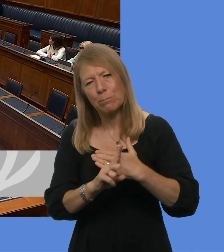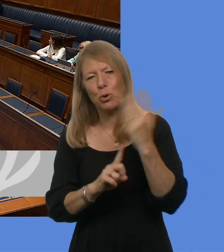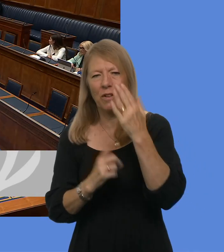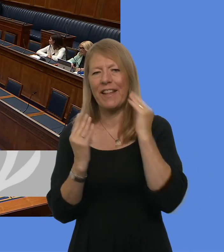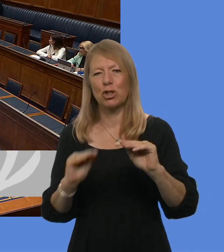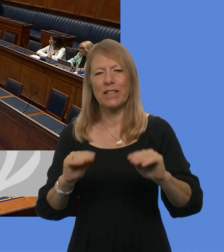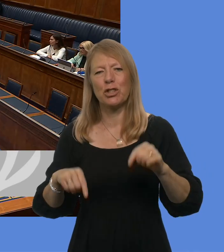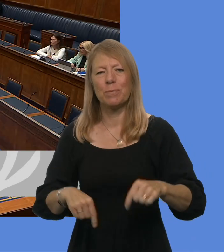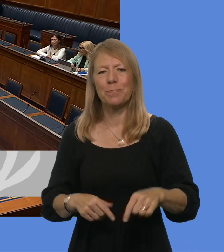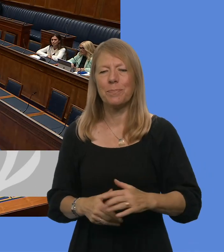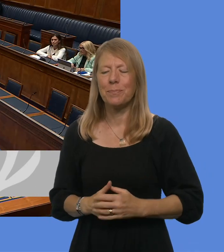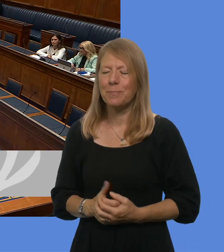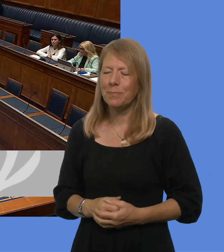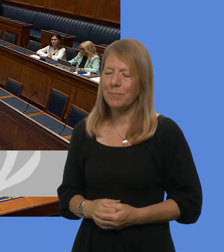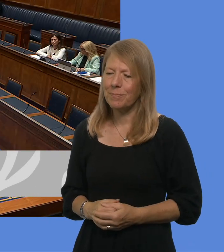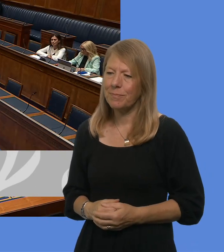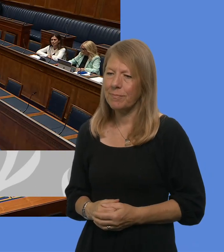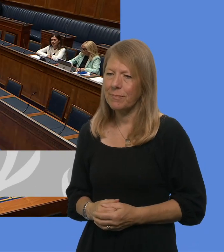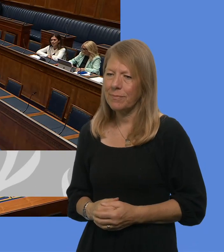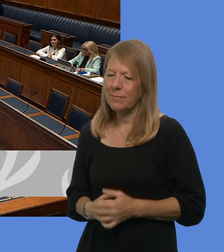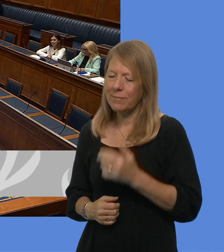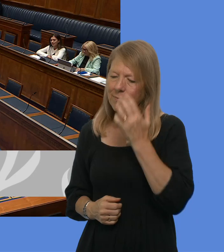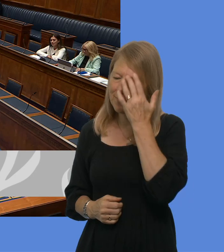Question number 6. Minister.